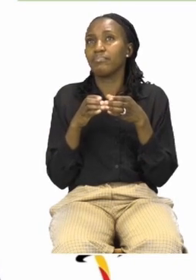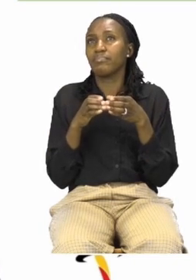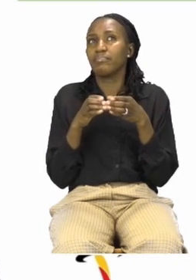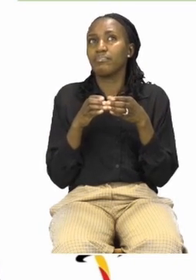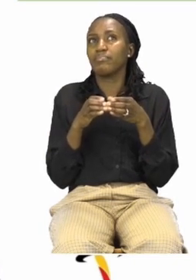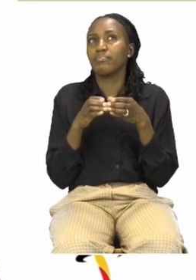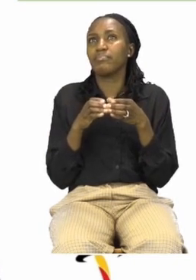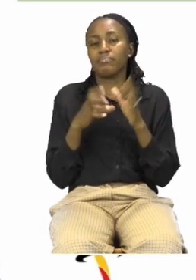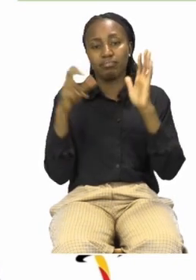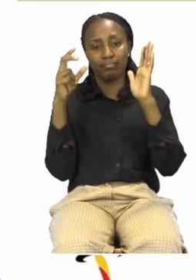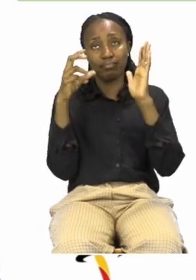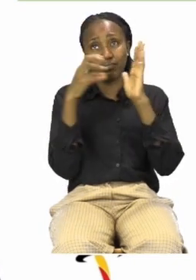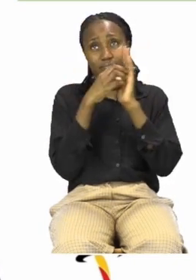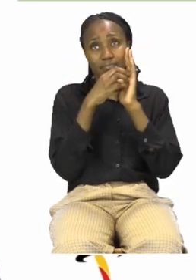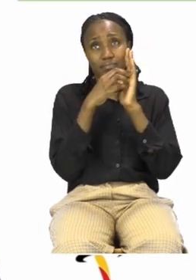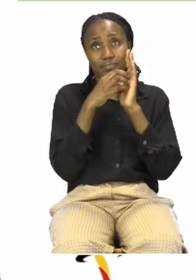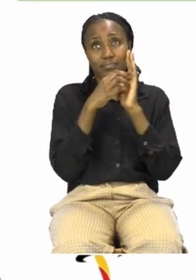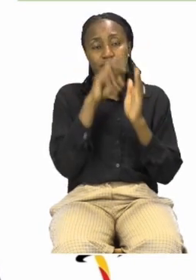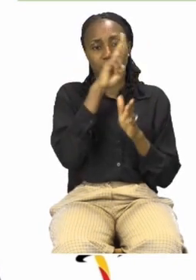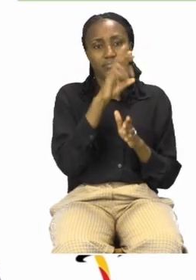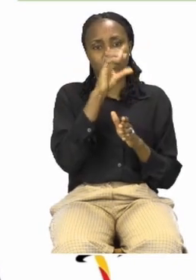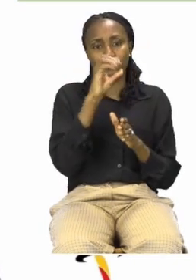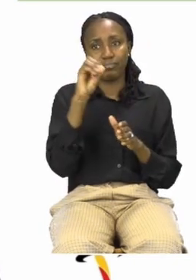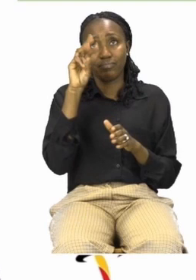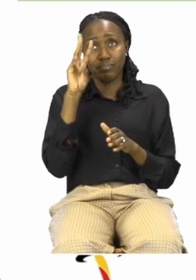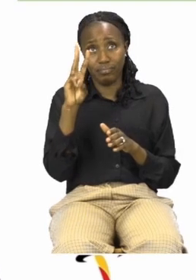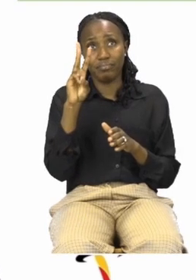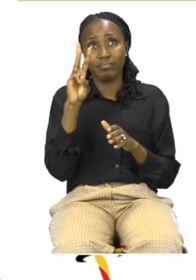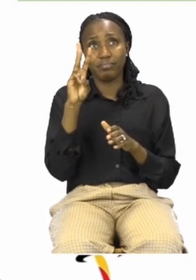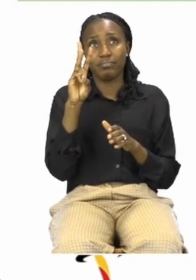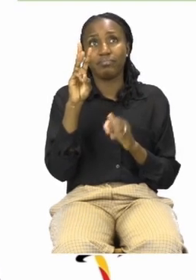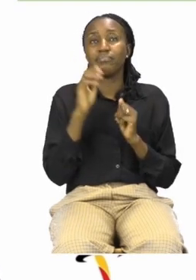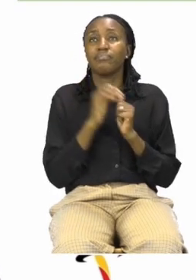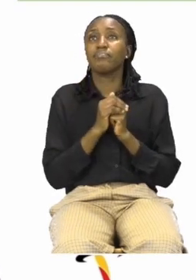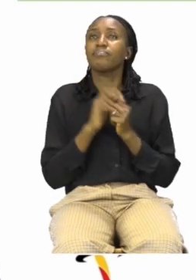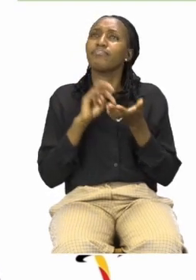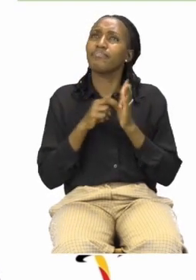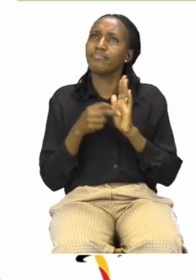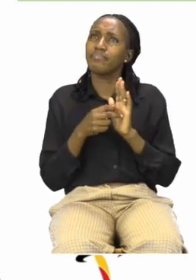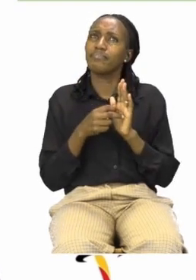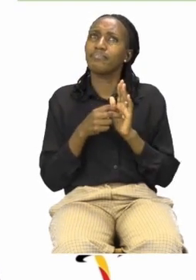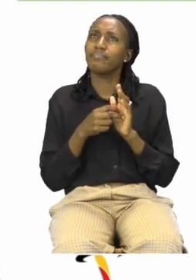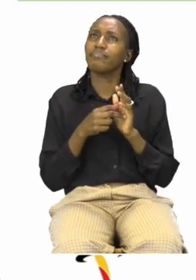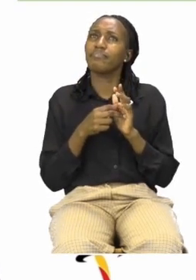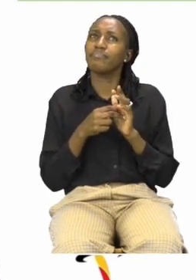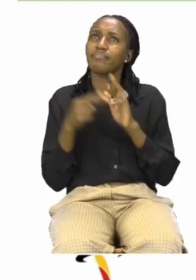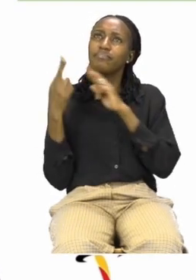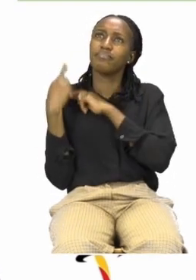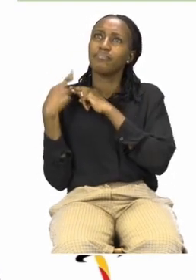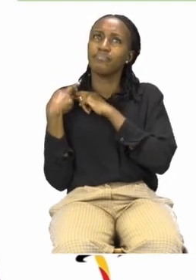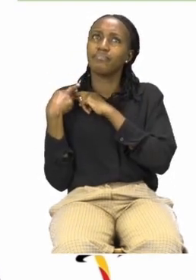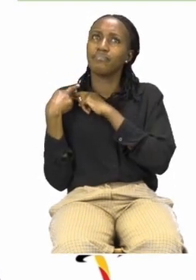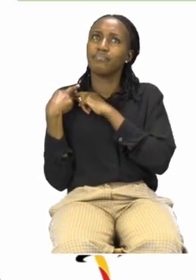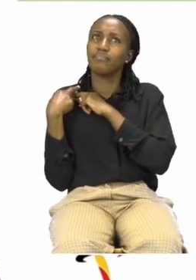Act of Parliament 12 of 2003. Being, a state-owned enterprise, meaning here we are responsible to